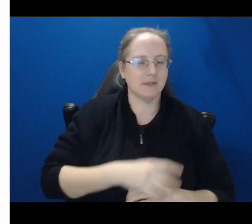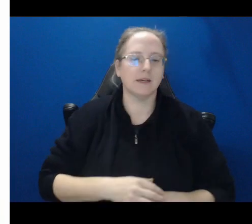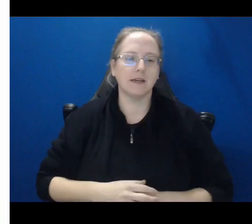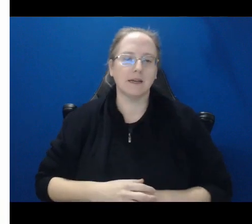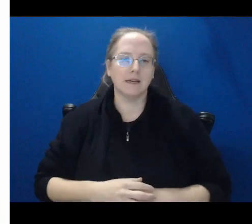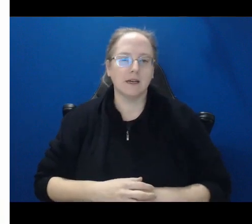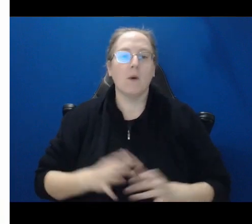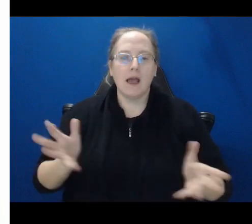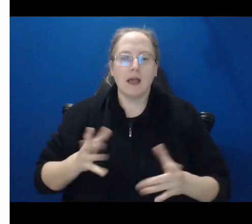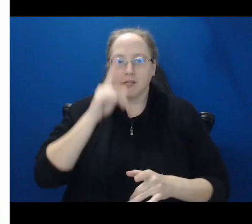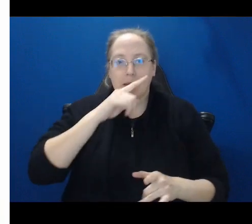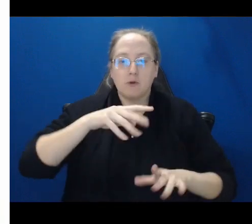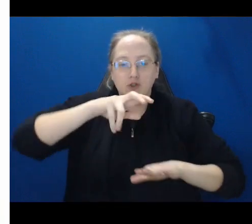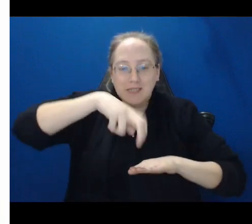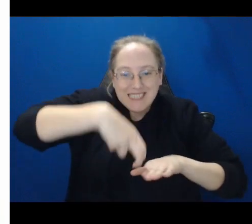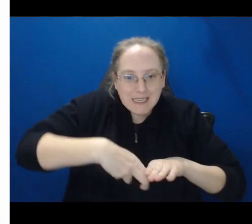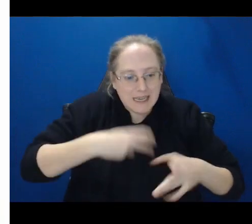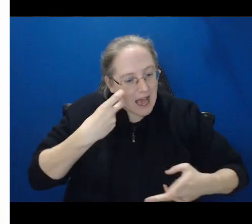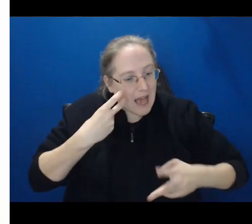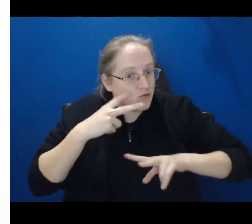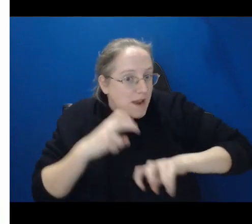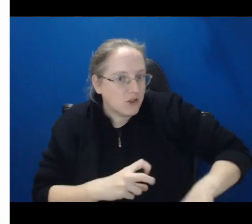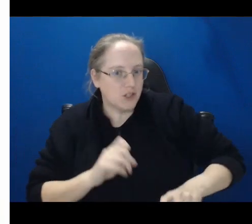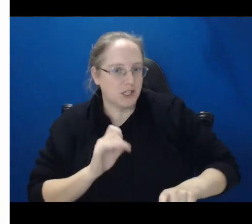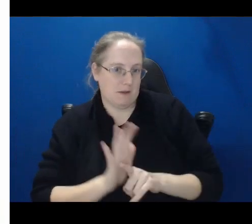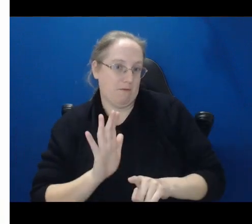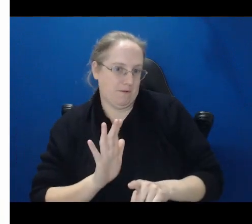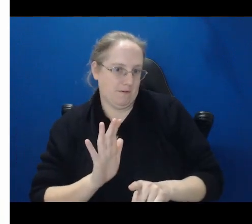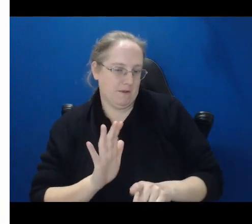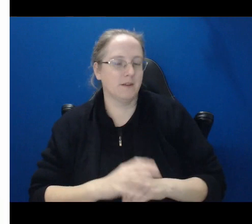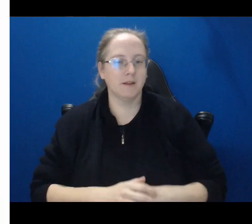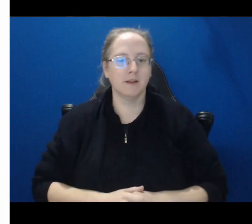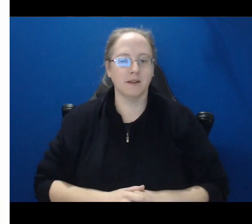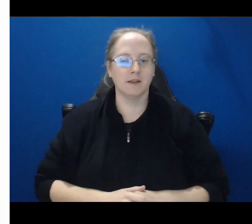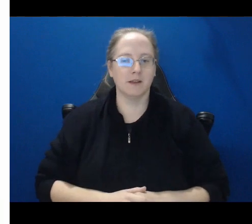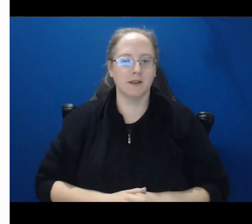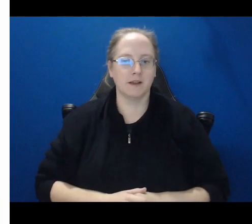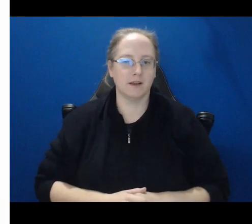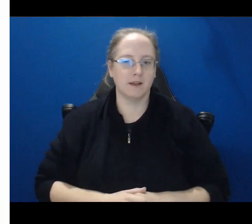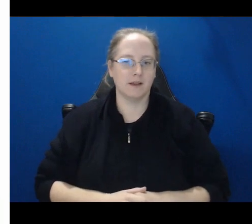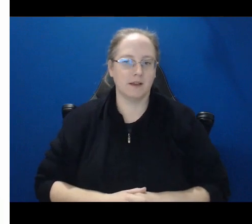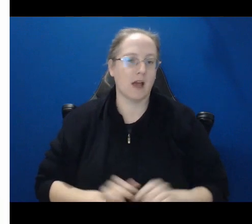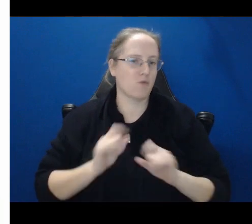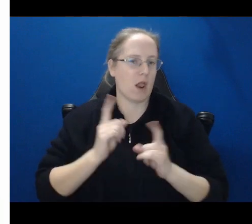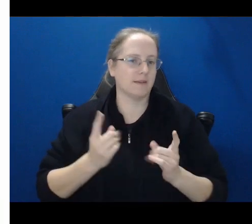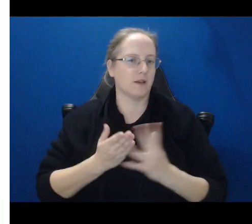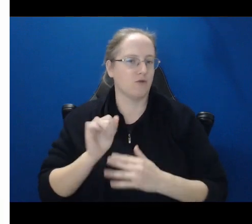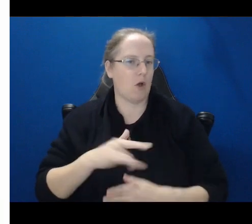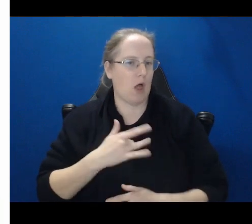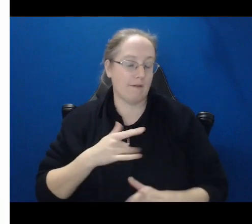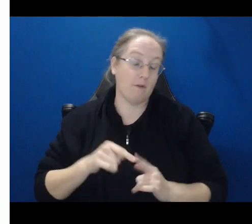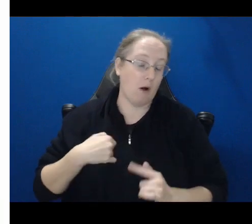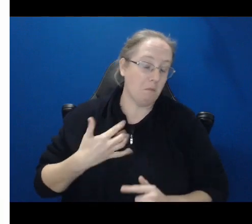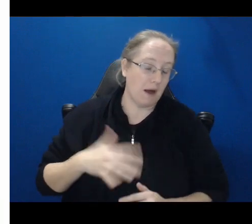own digging as well, you know, realising at certain points in your life, this is something that I've done in any case, that you know